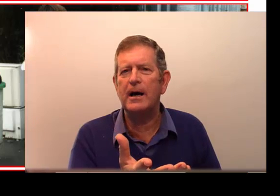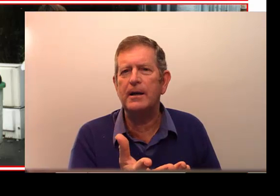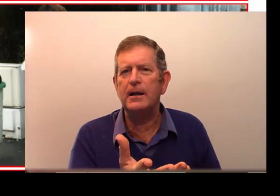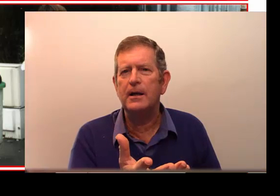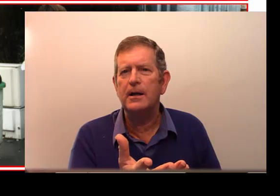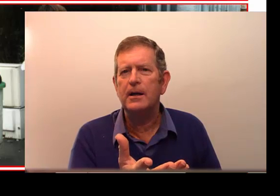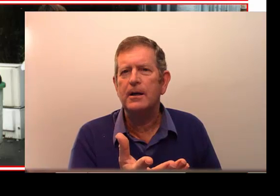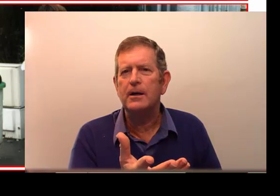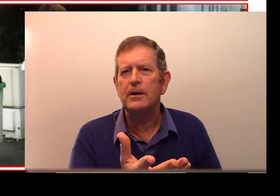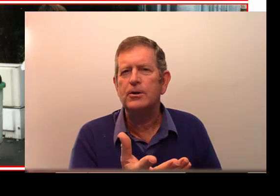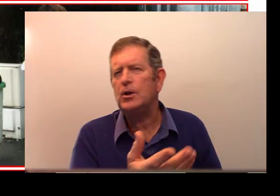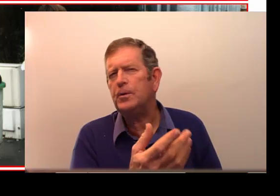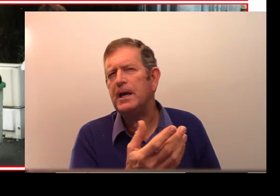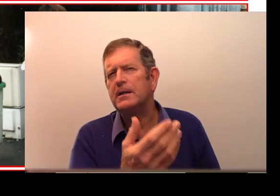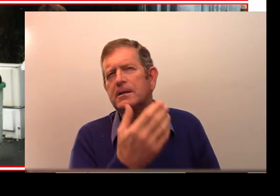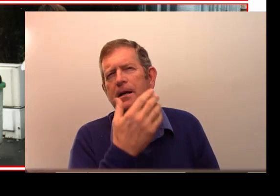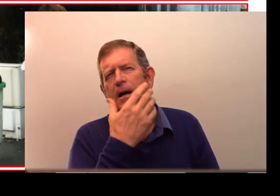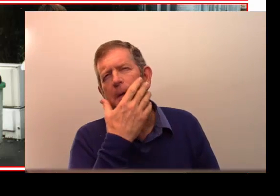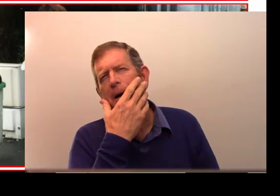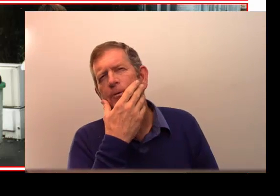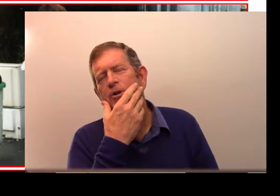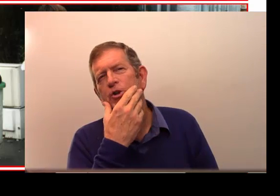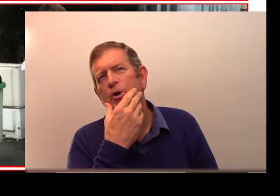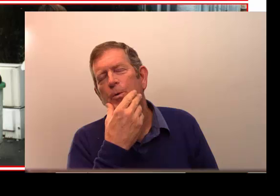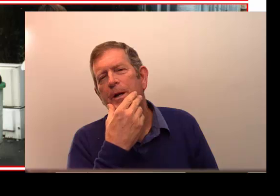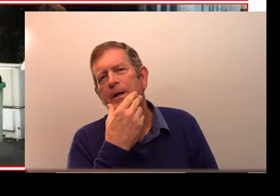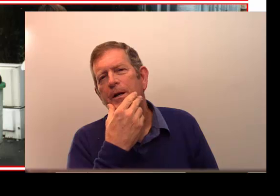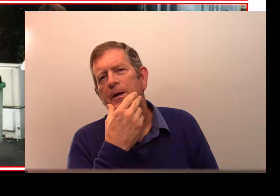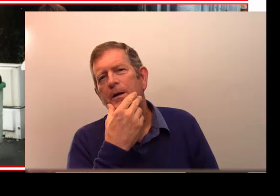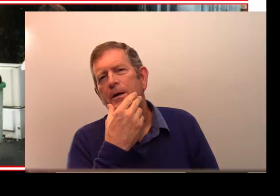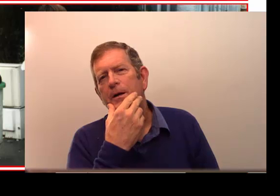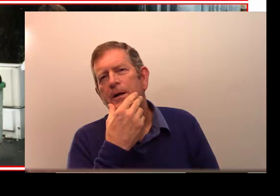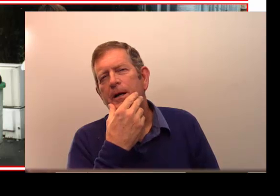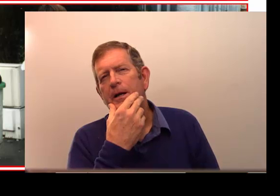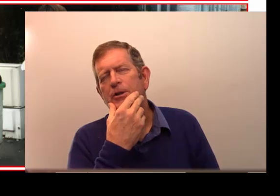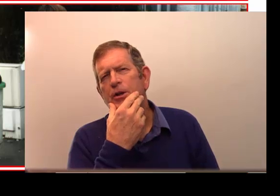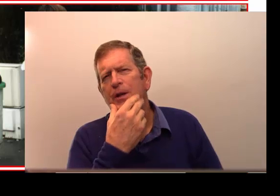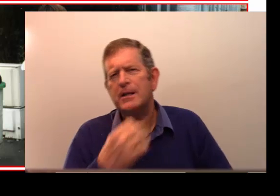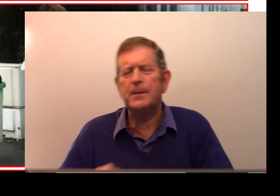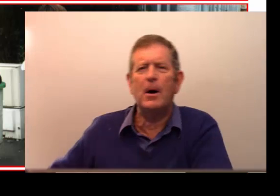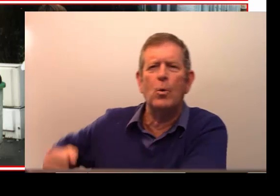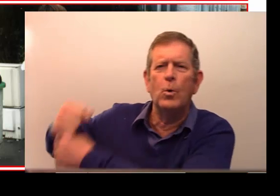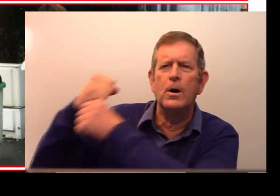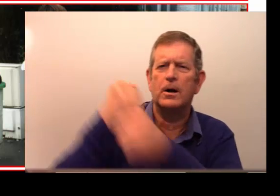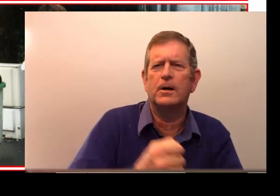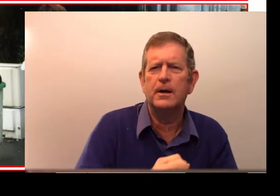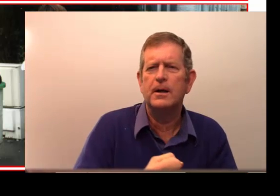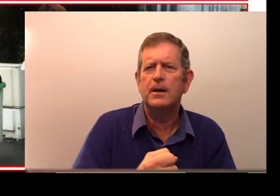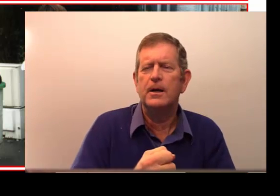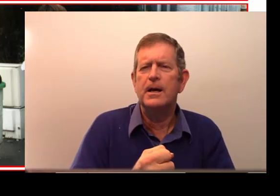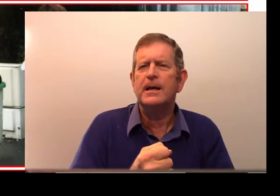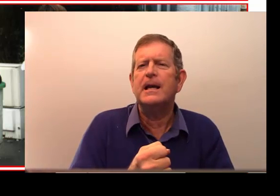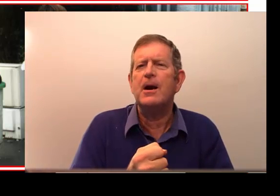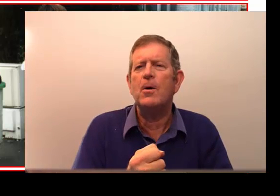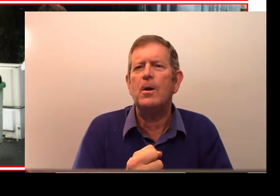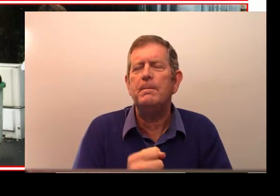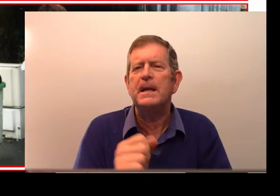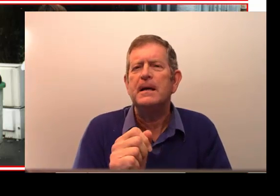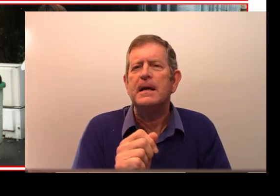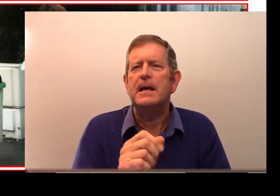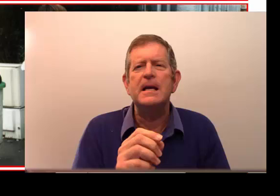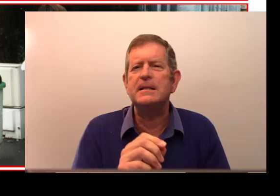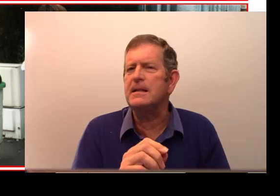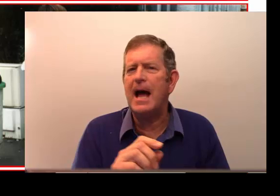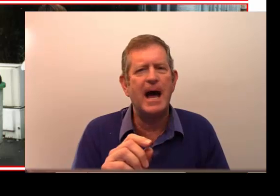about John. She thinks about the children. And she thinks about work.